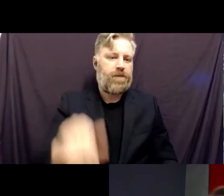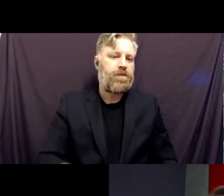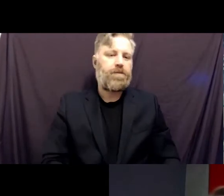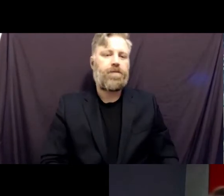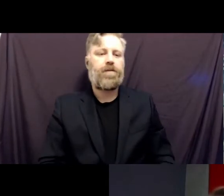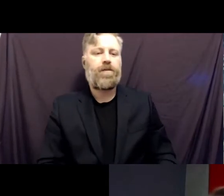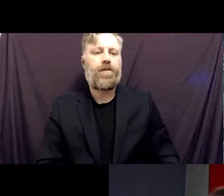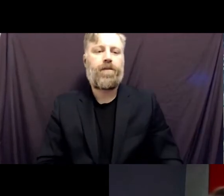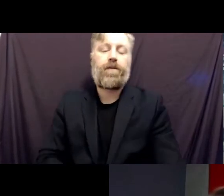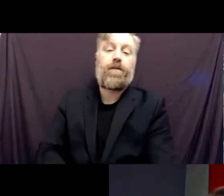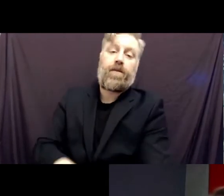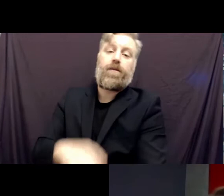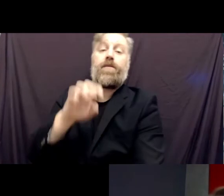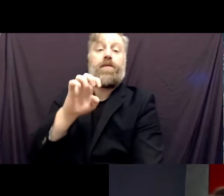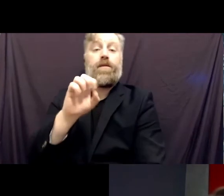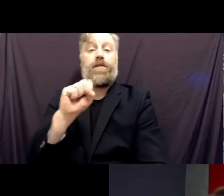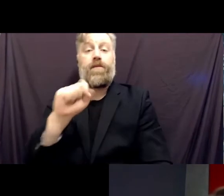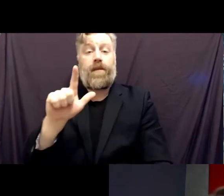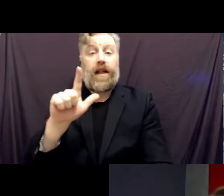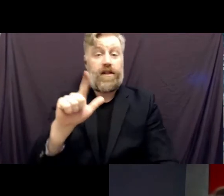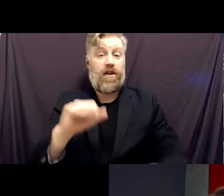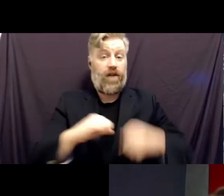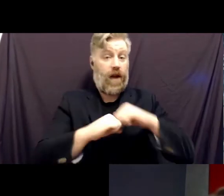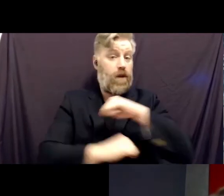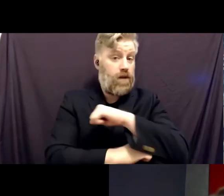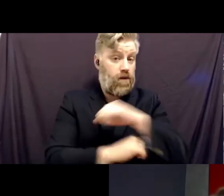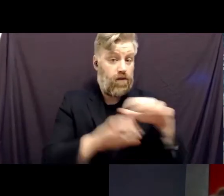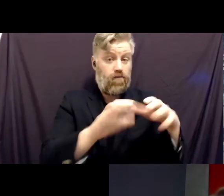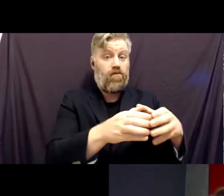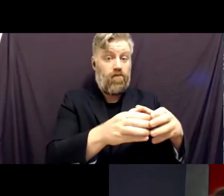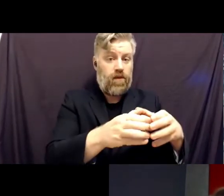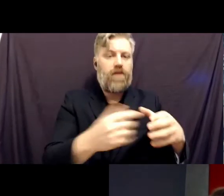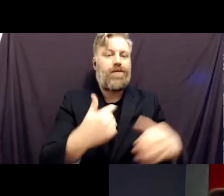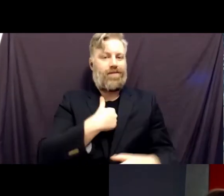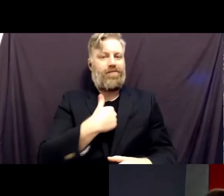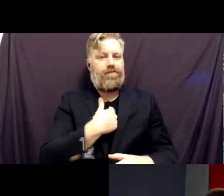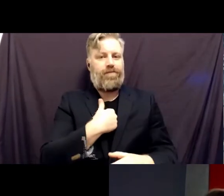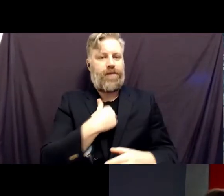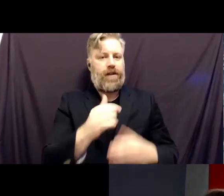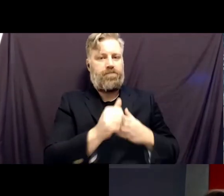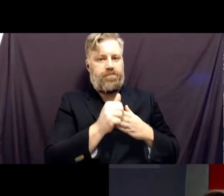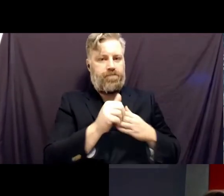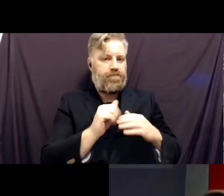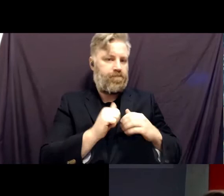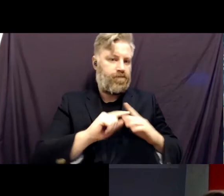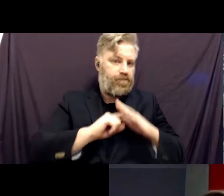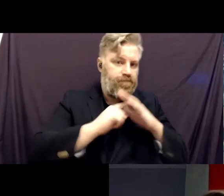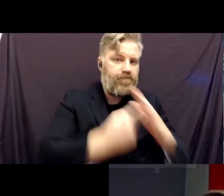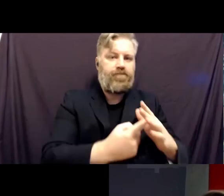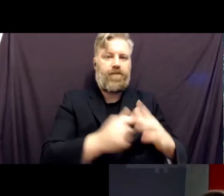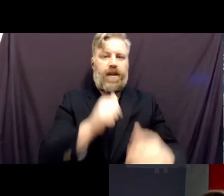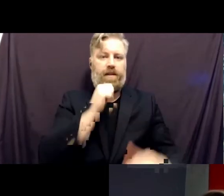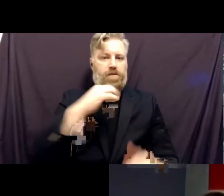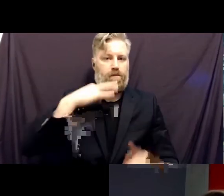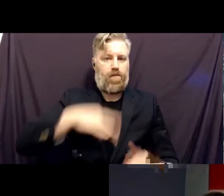As for the Essel Foundation, I initiated this non-for-profit organization together with